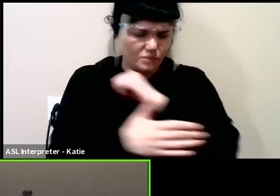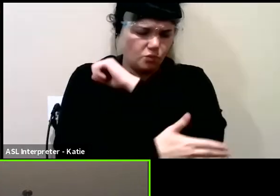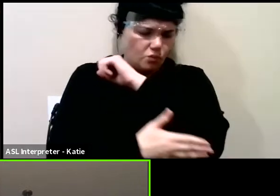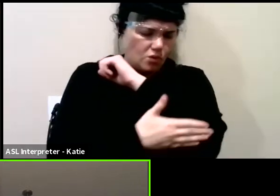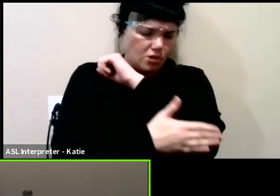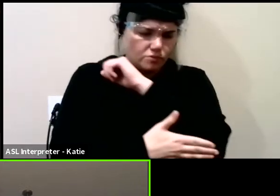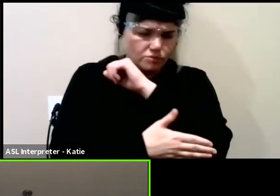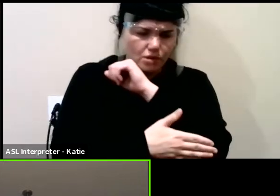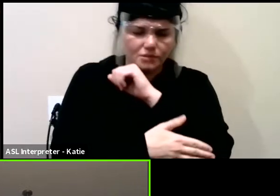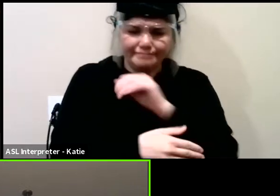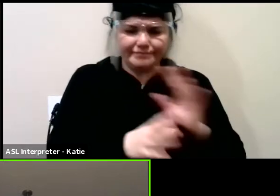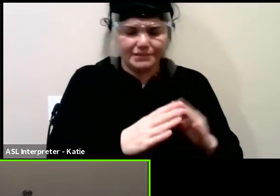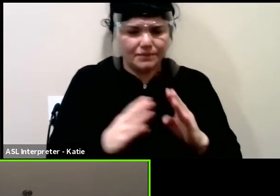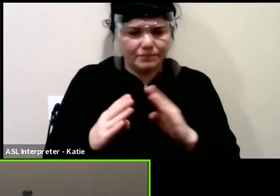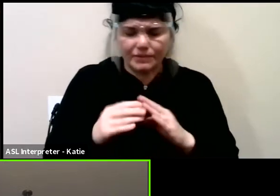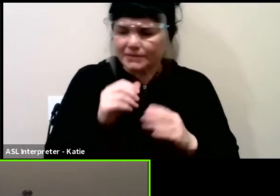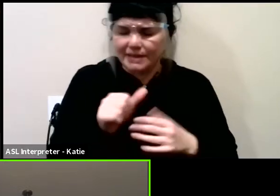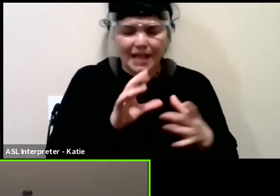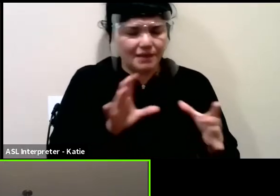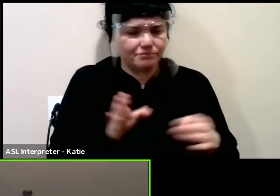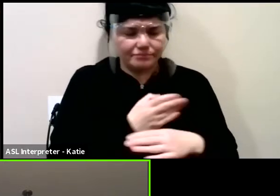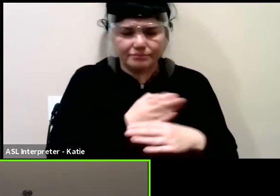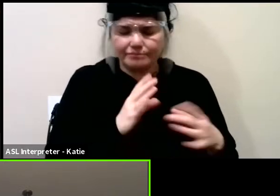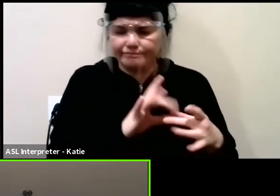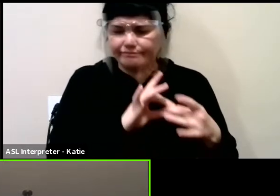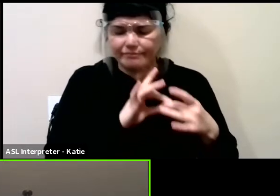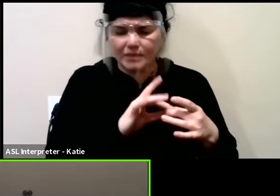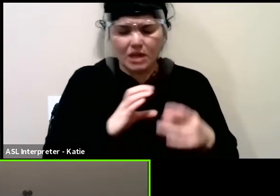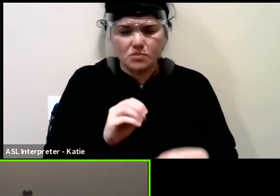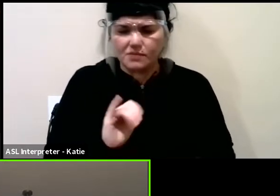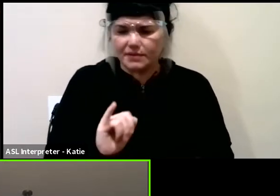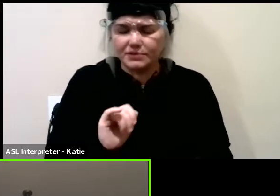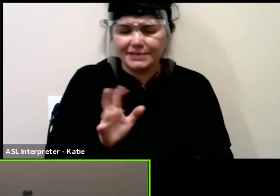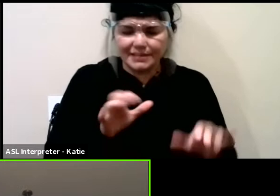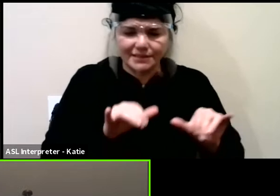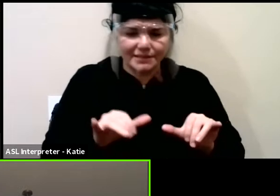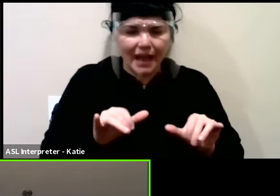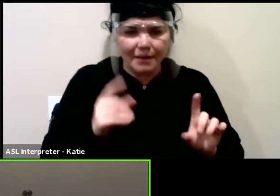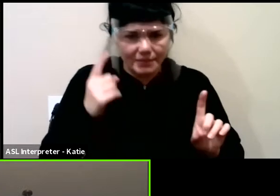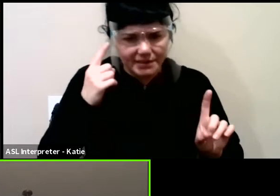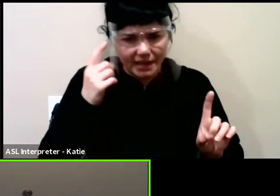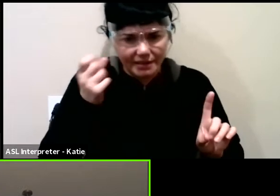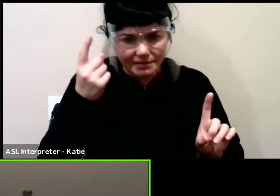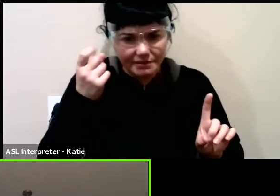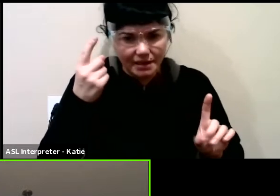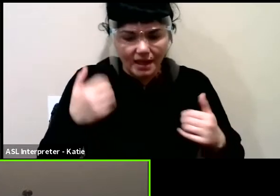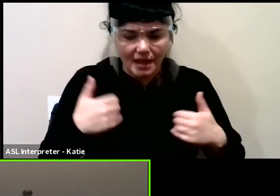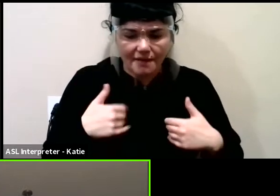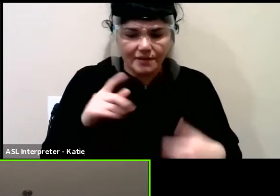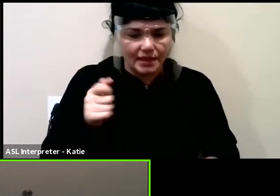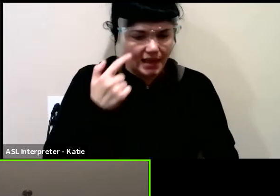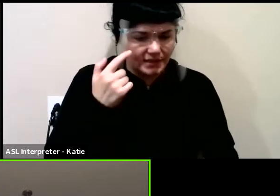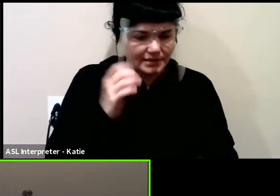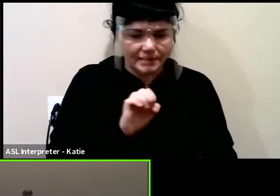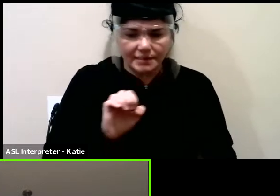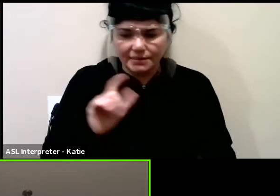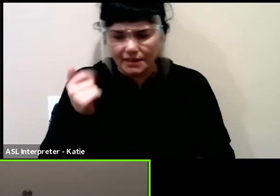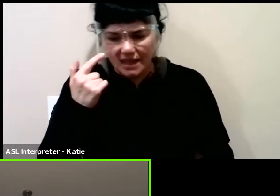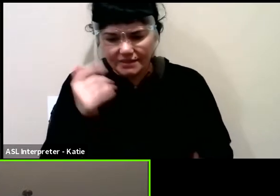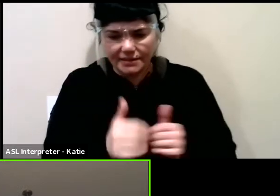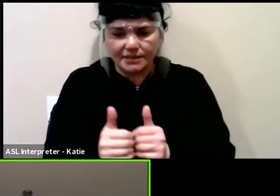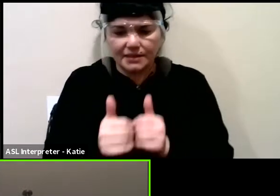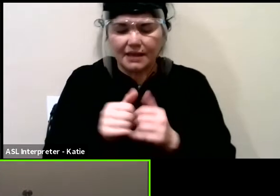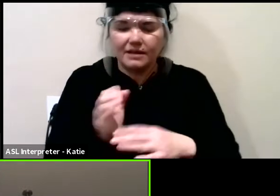communities of interest it just makes common sense to keep lansing and east lansing together they share multiple services